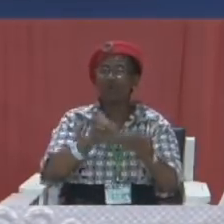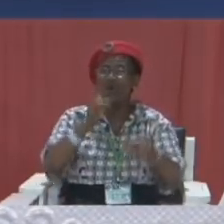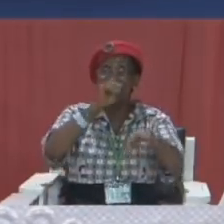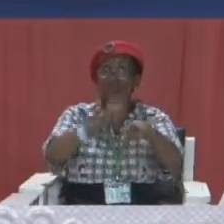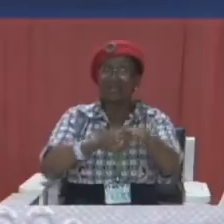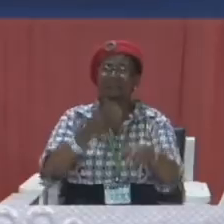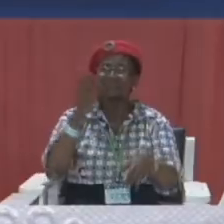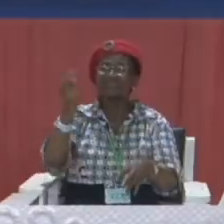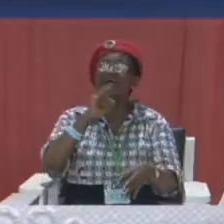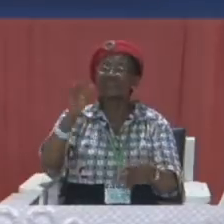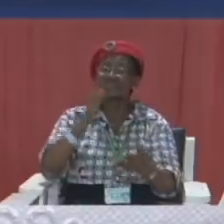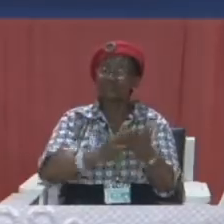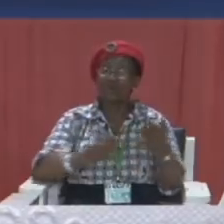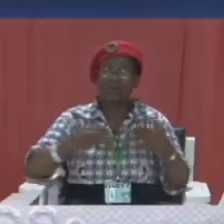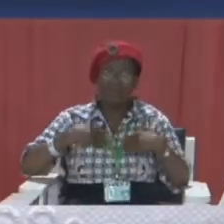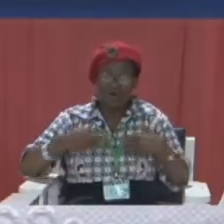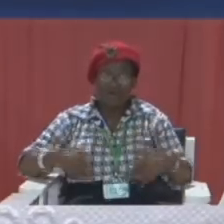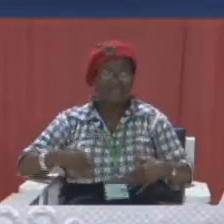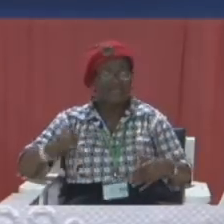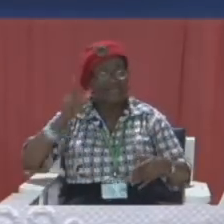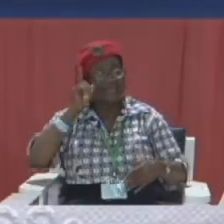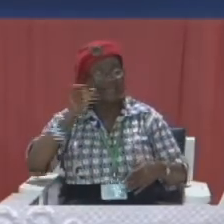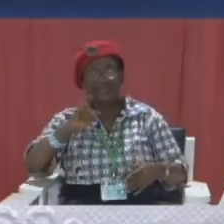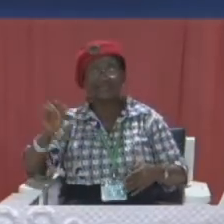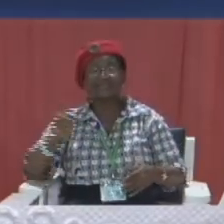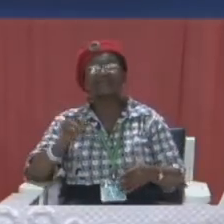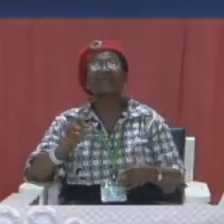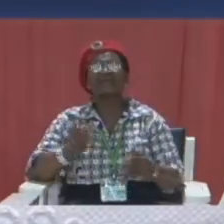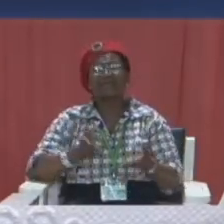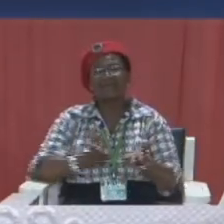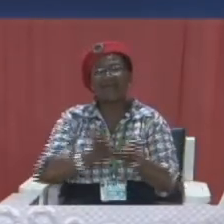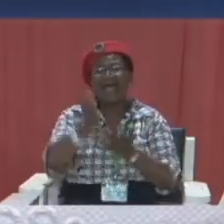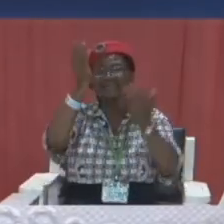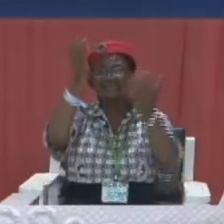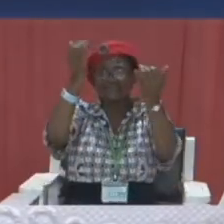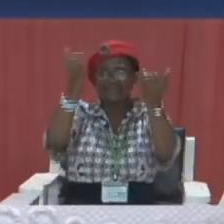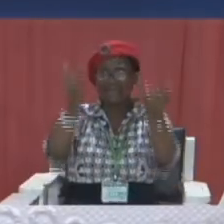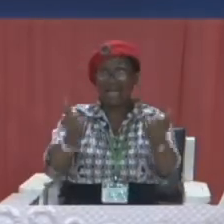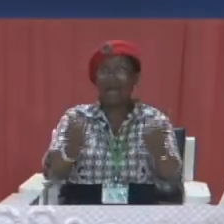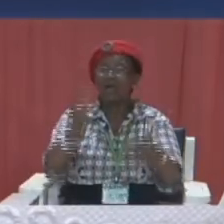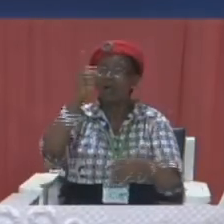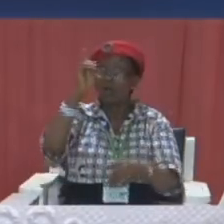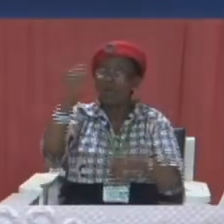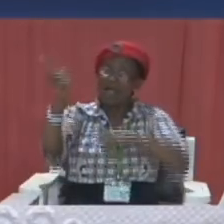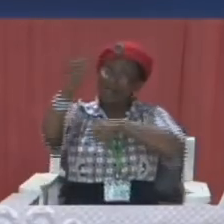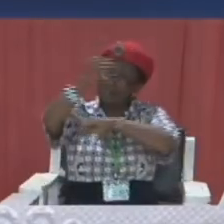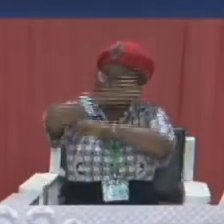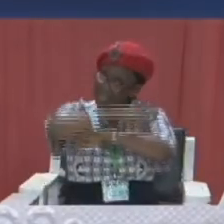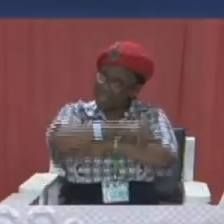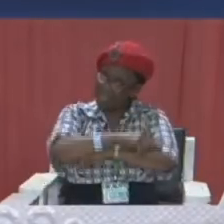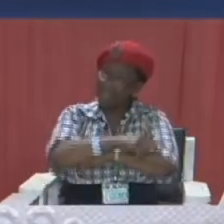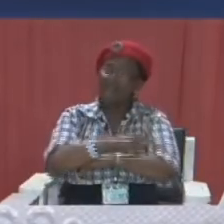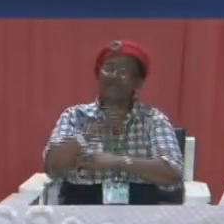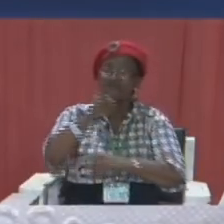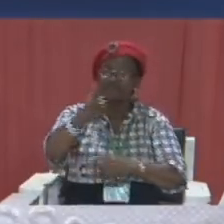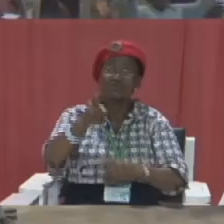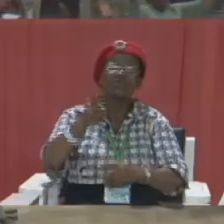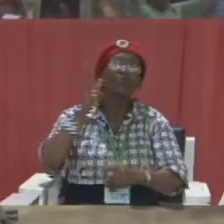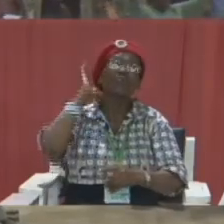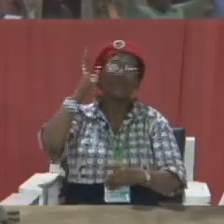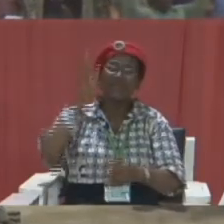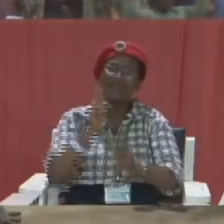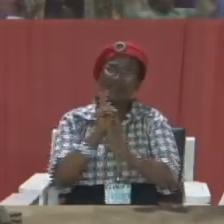somebody listening right now. One day, you will lend to